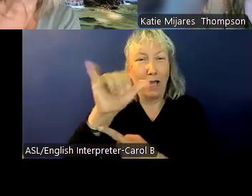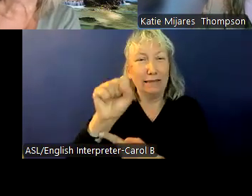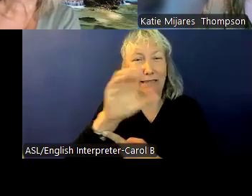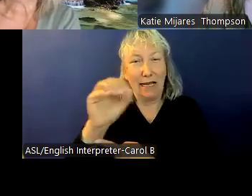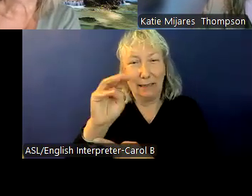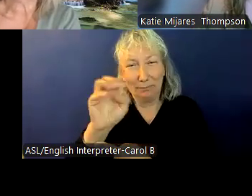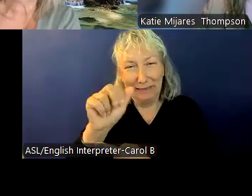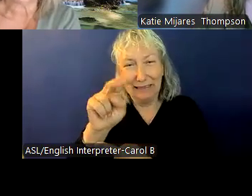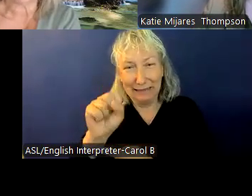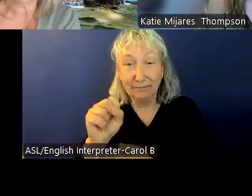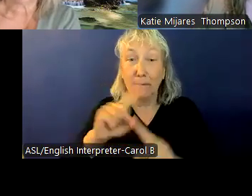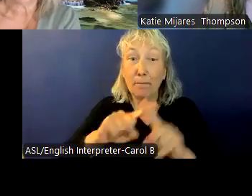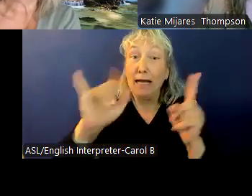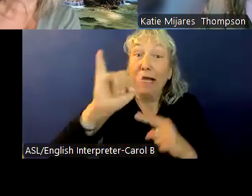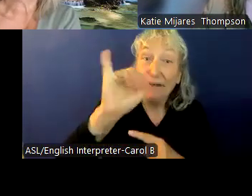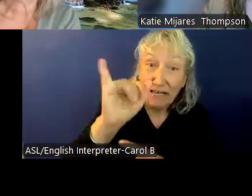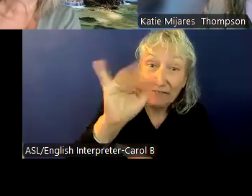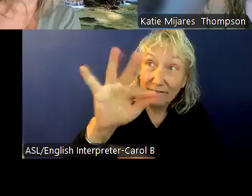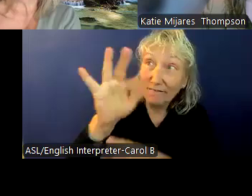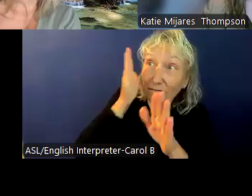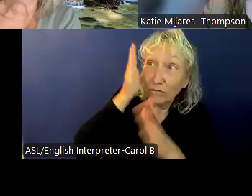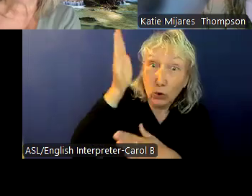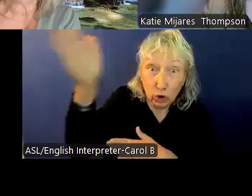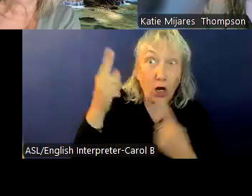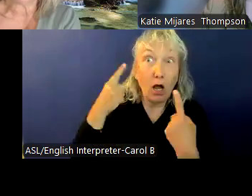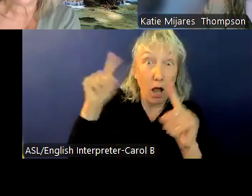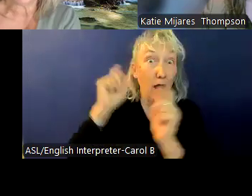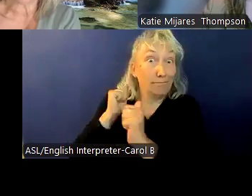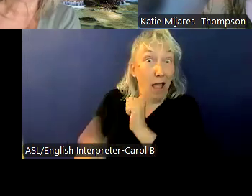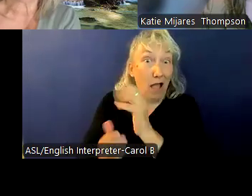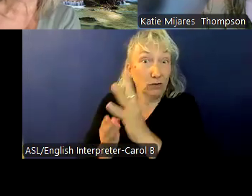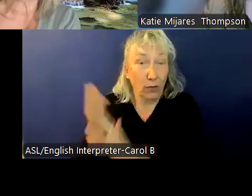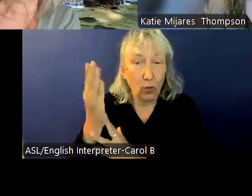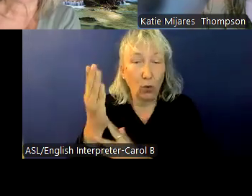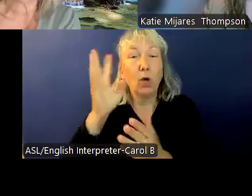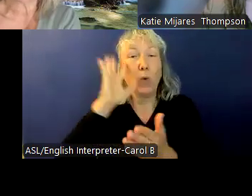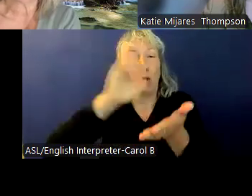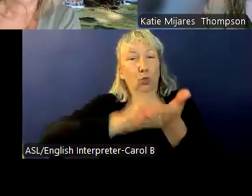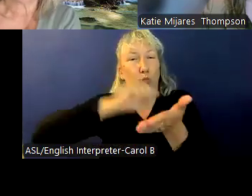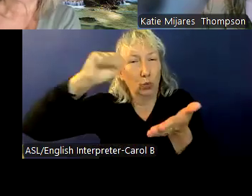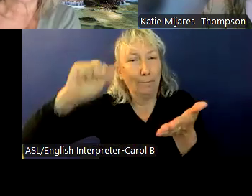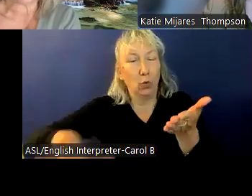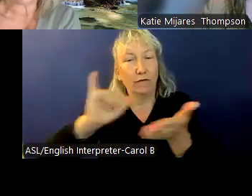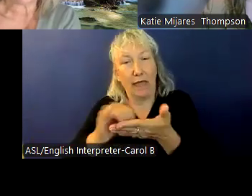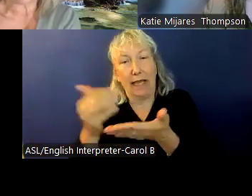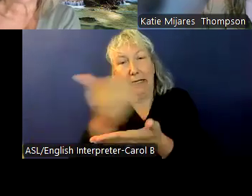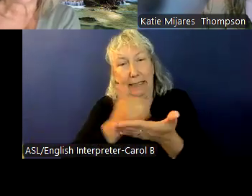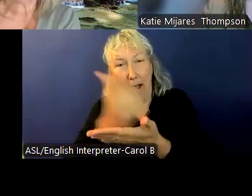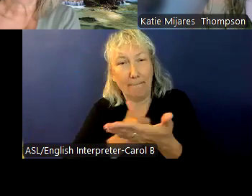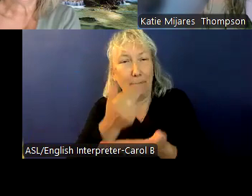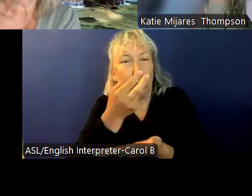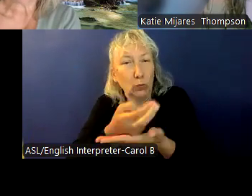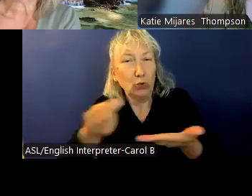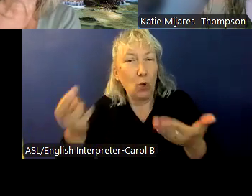future legislative session, it would eliminate the income and resource limits for the EPD